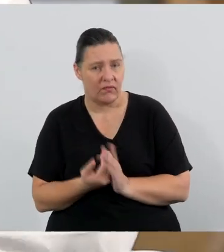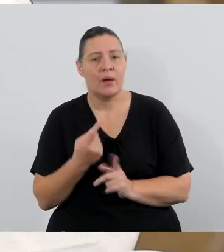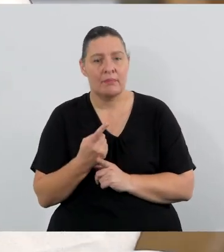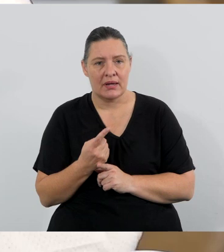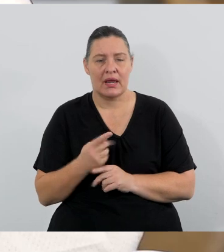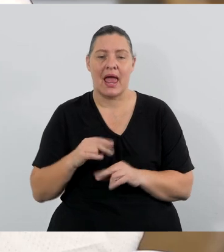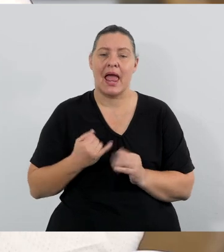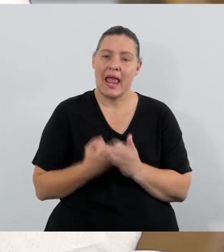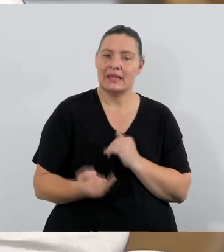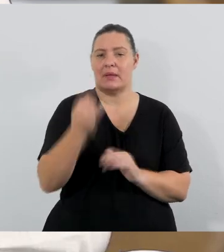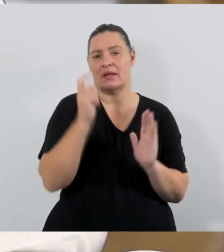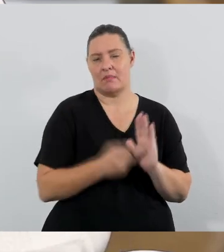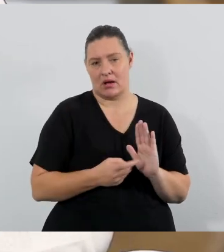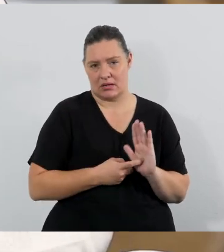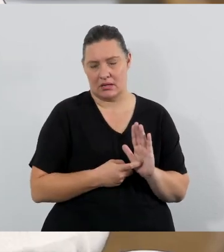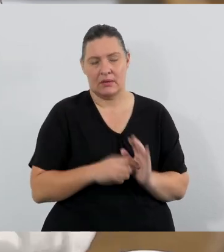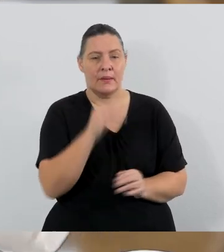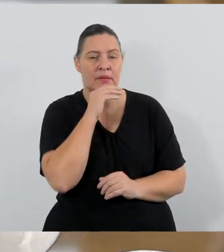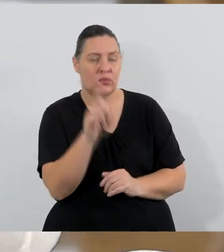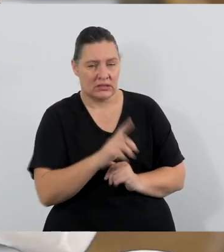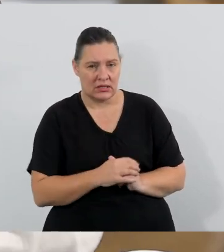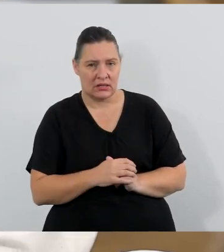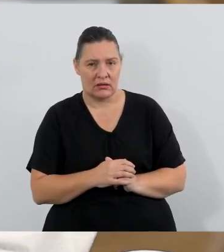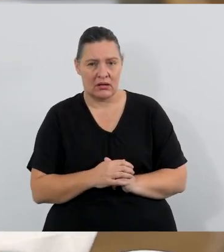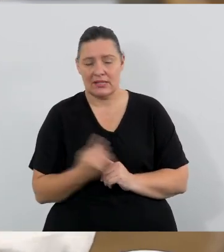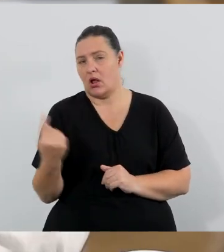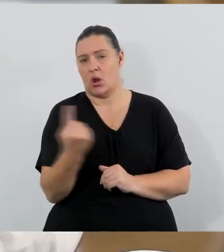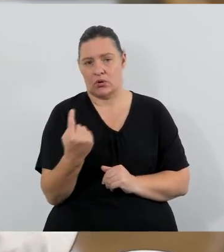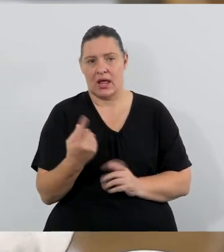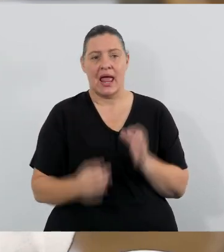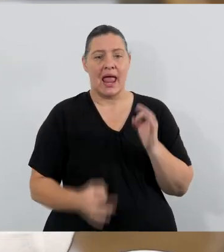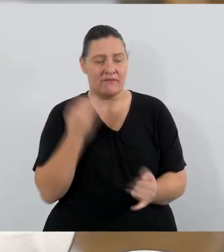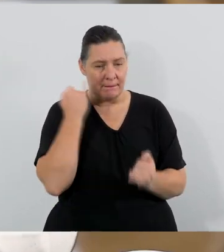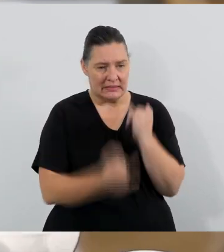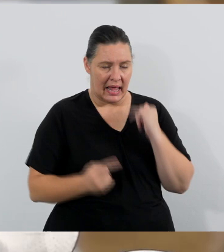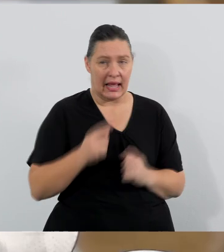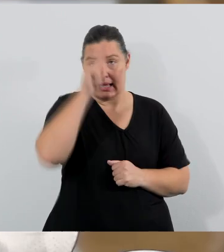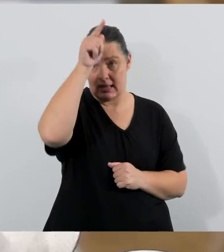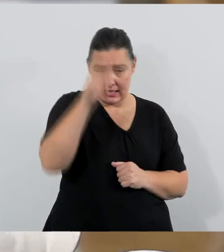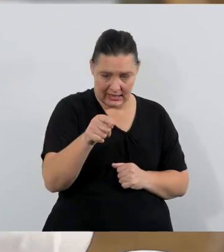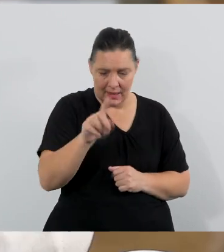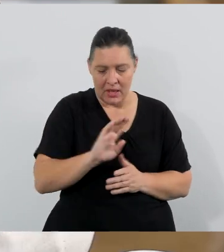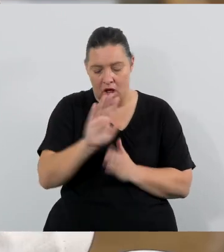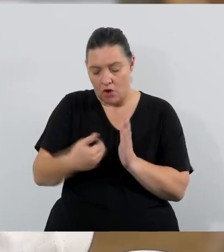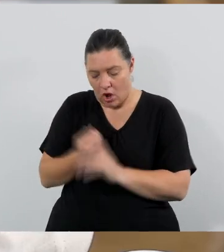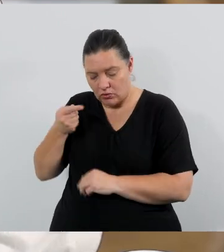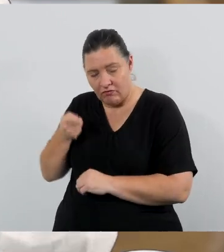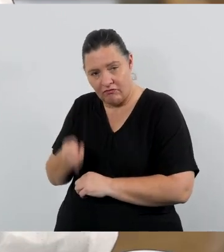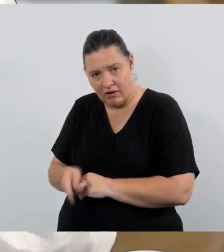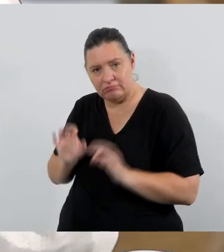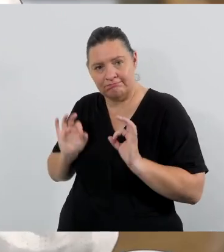is an independent mark. So what do I mean by that? It stands alone, even if you make a mistake throughout, but you round